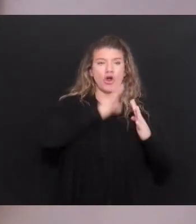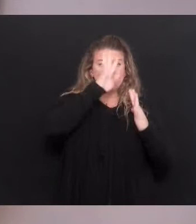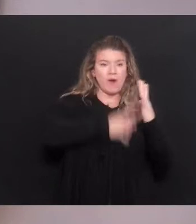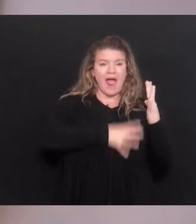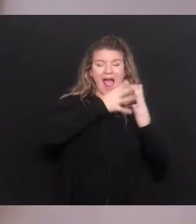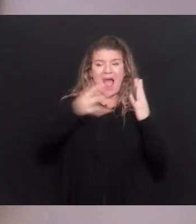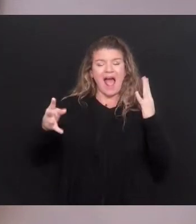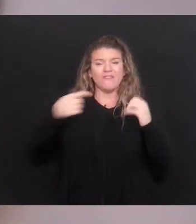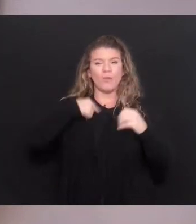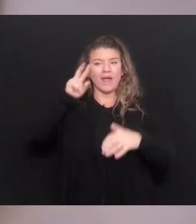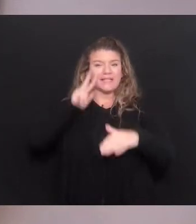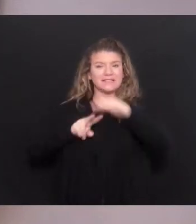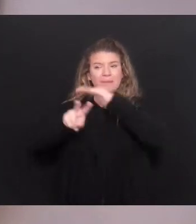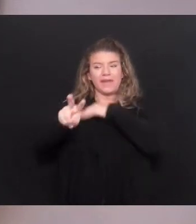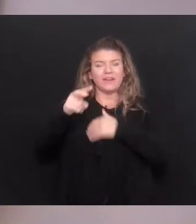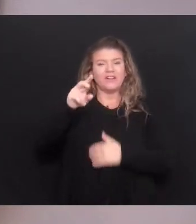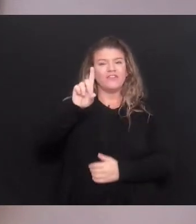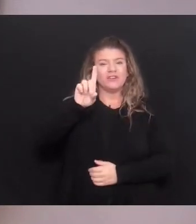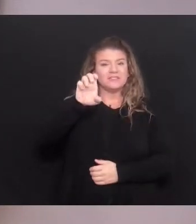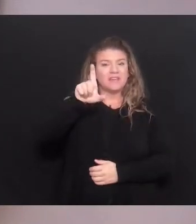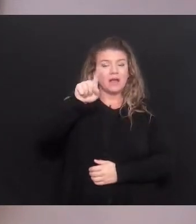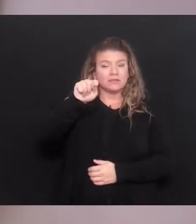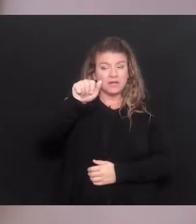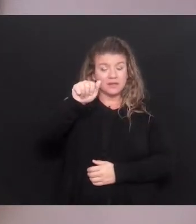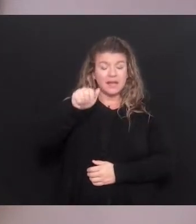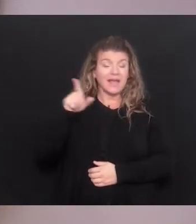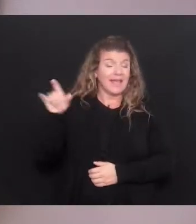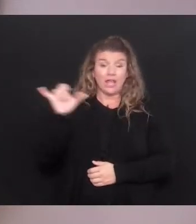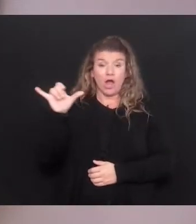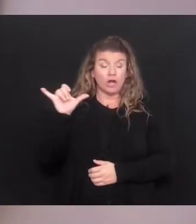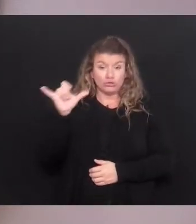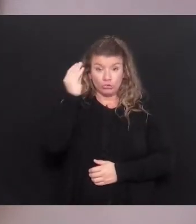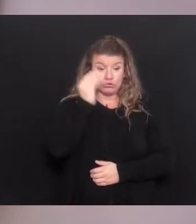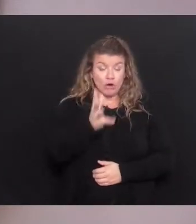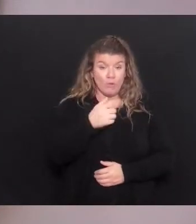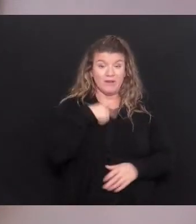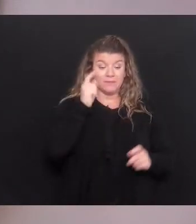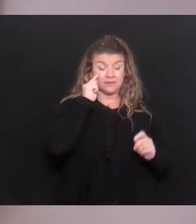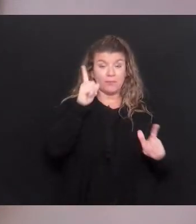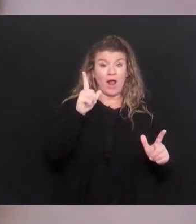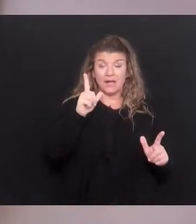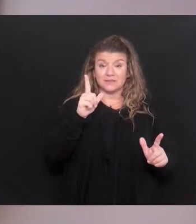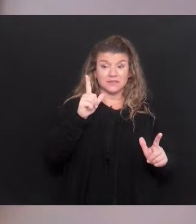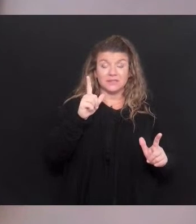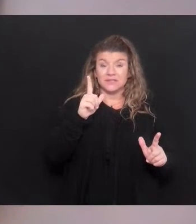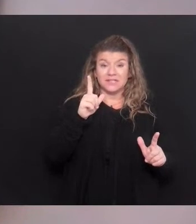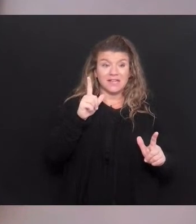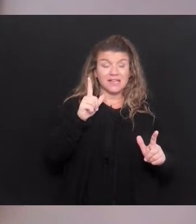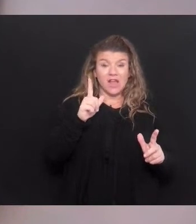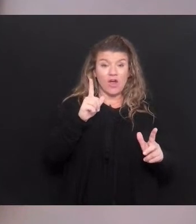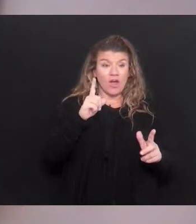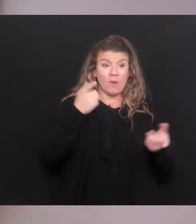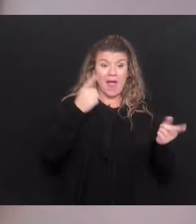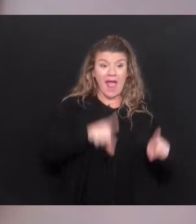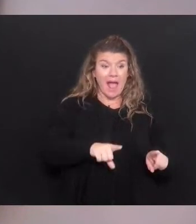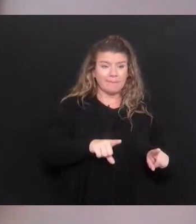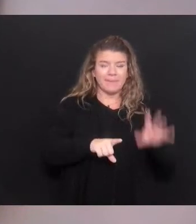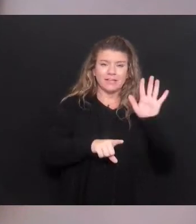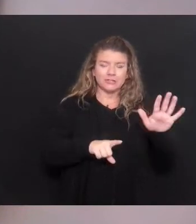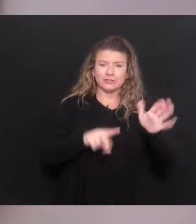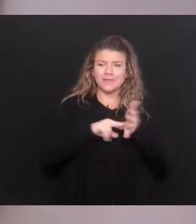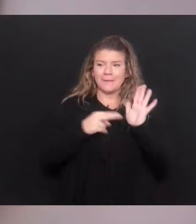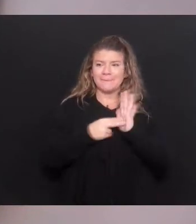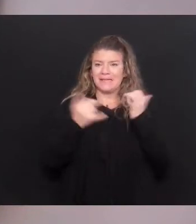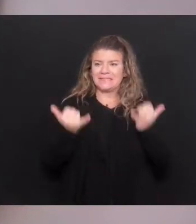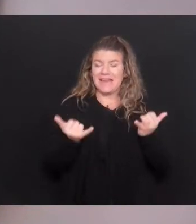anticipate for the Delta variant. The governor also points out that we've been surprised before, so we don't want to be overly confident